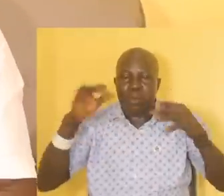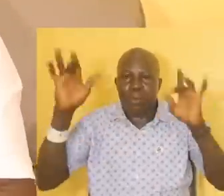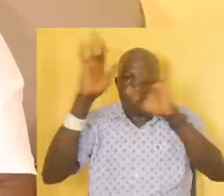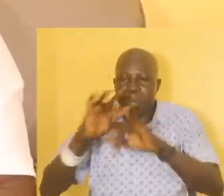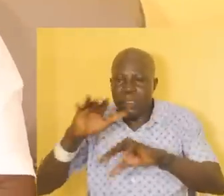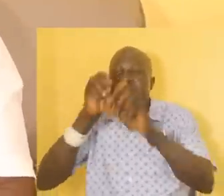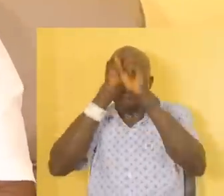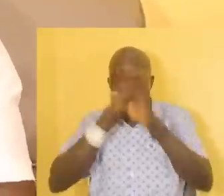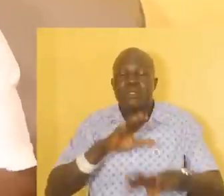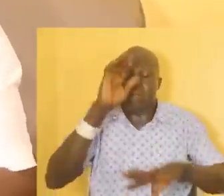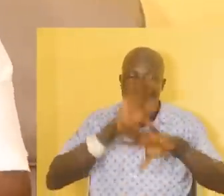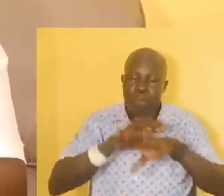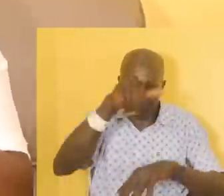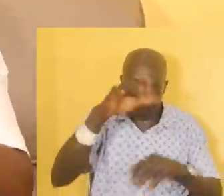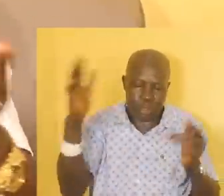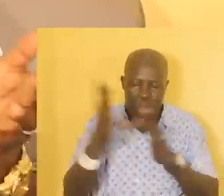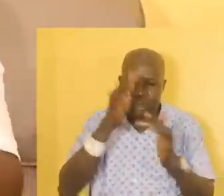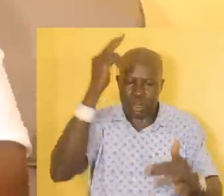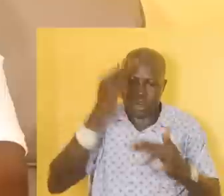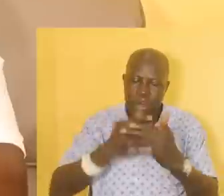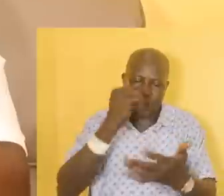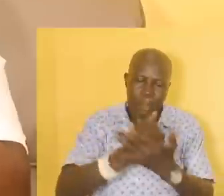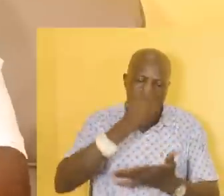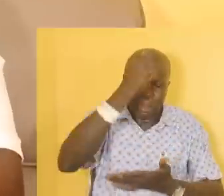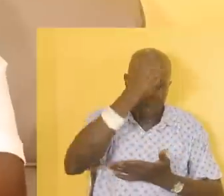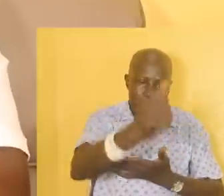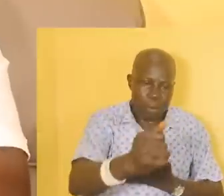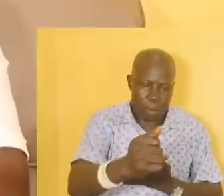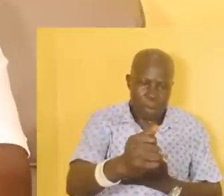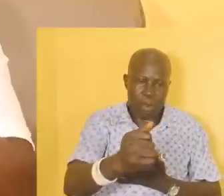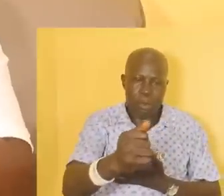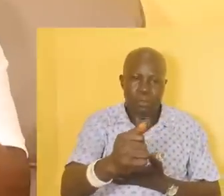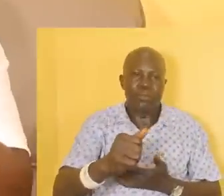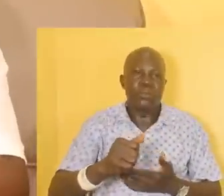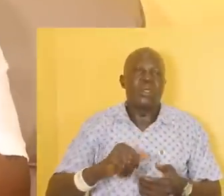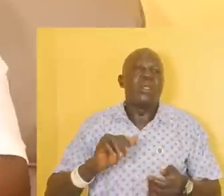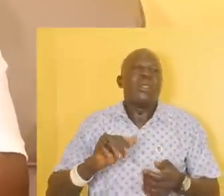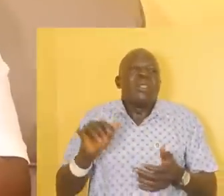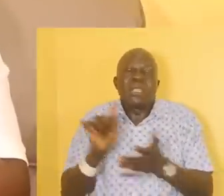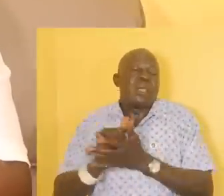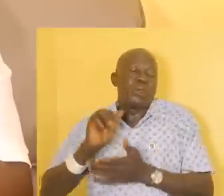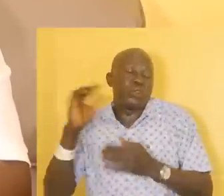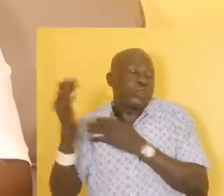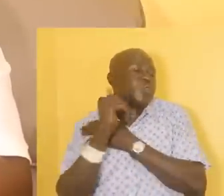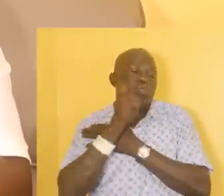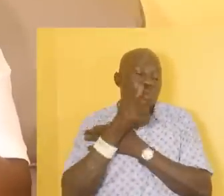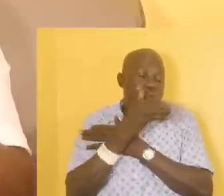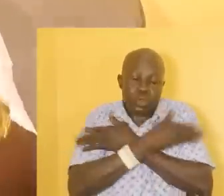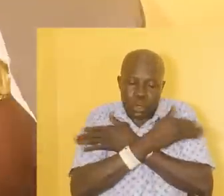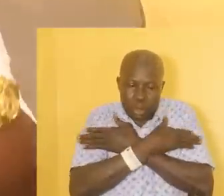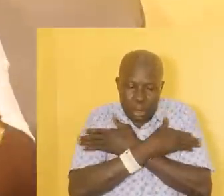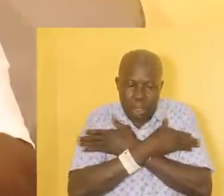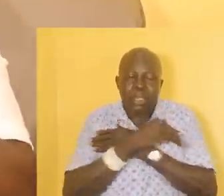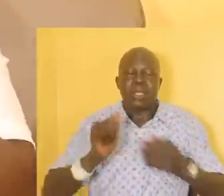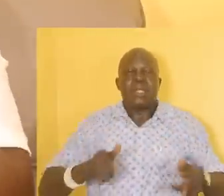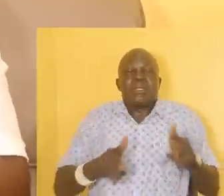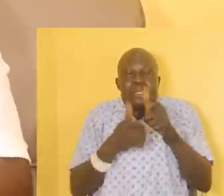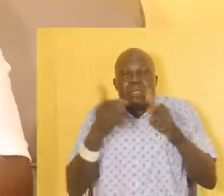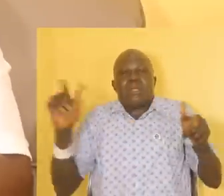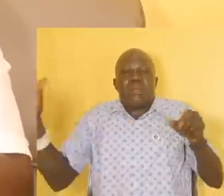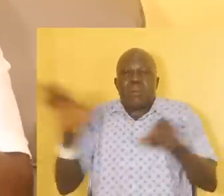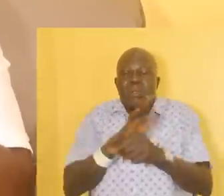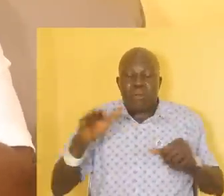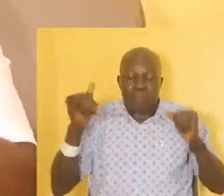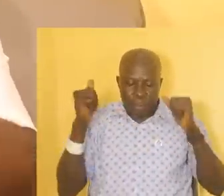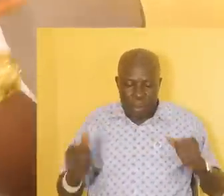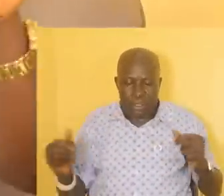and blessings. Oma sendi alori lo kaje. Amen. You in Jesus. Do not see tomorrow Sunday. A powerful